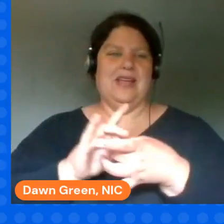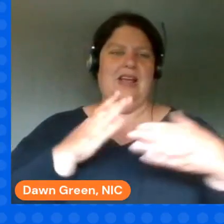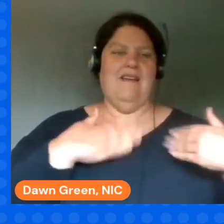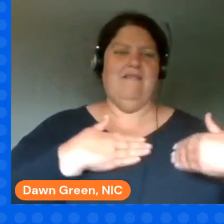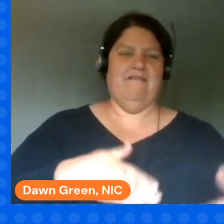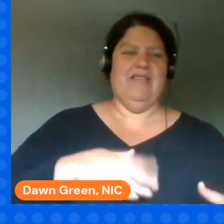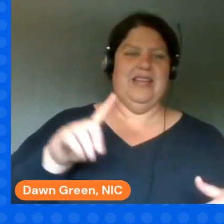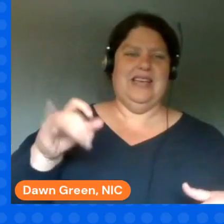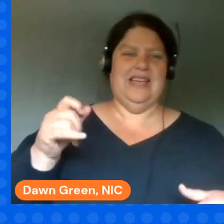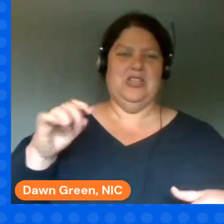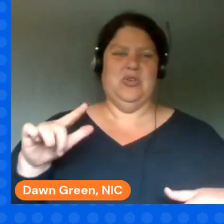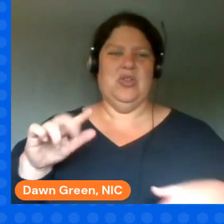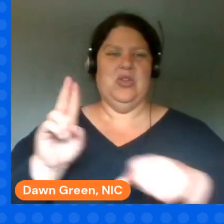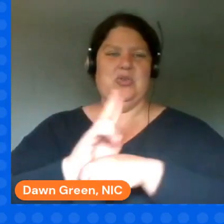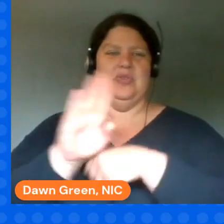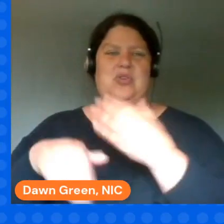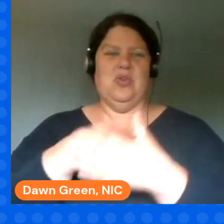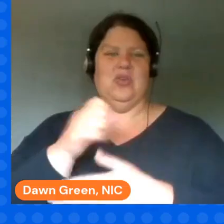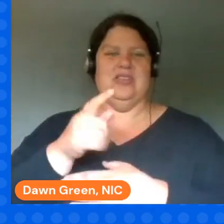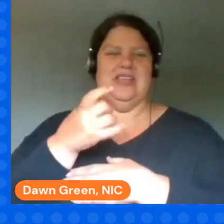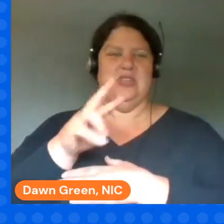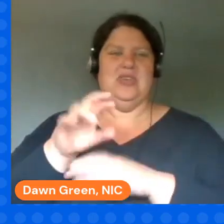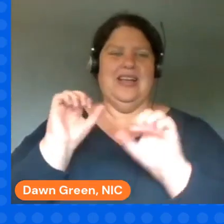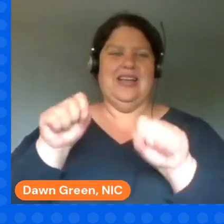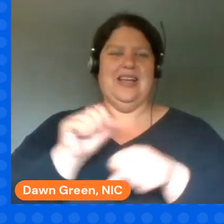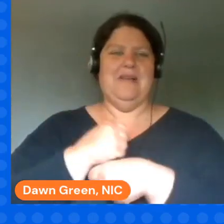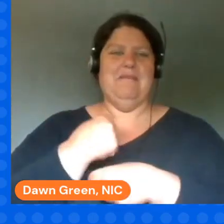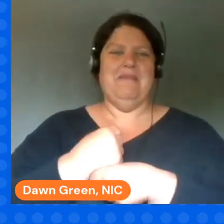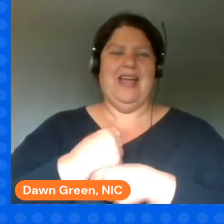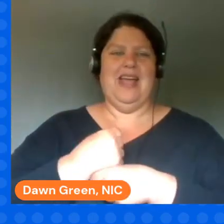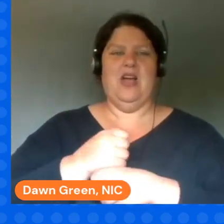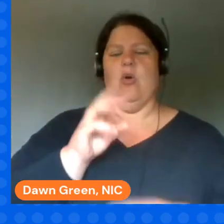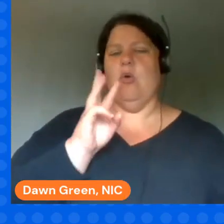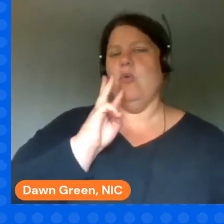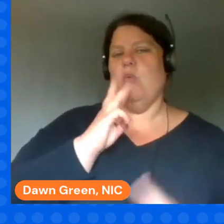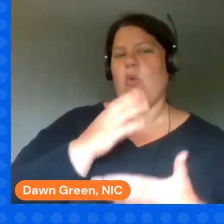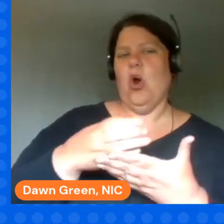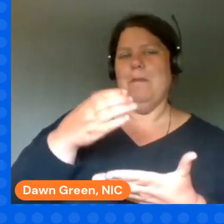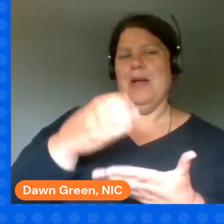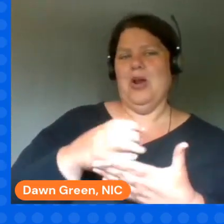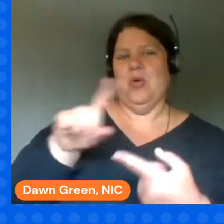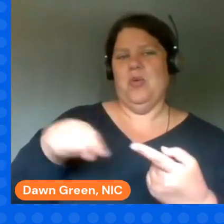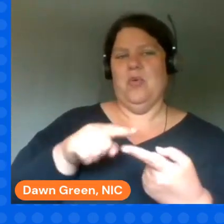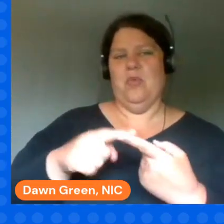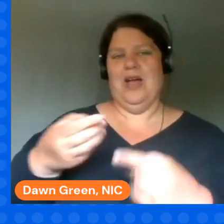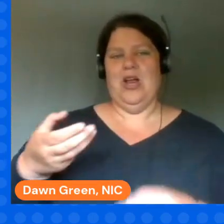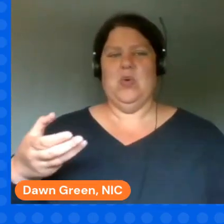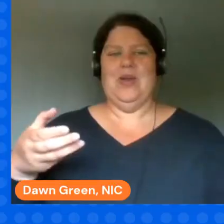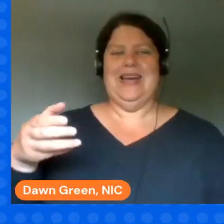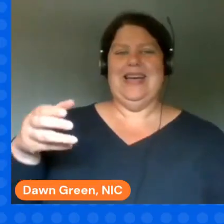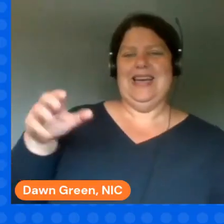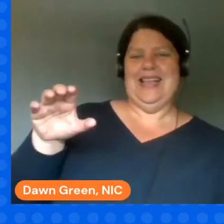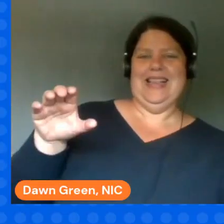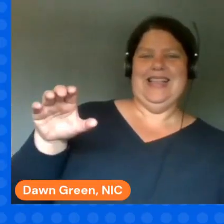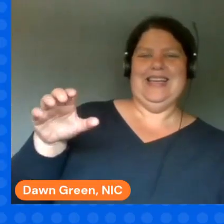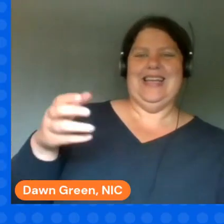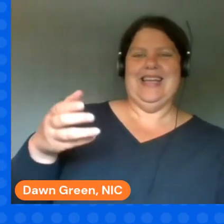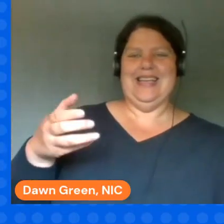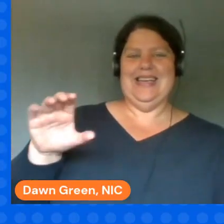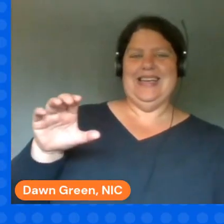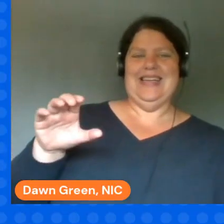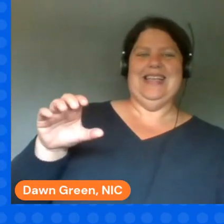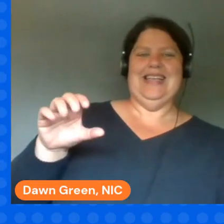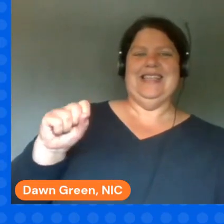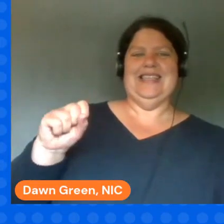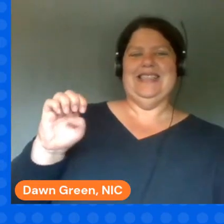all the sensors is you can make an interactive water bottle. And so like when you tilt the water bottle, you can use a tilt sensor, and then it could sort